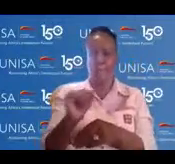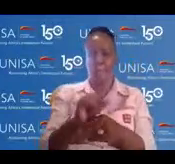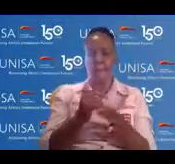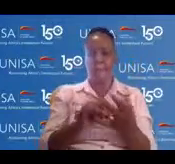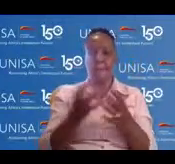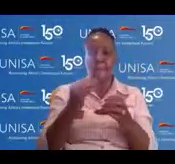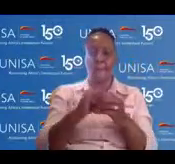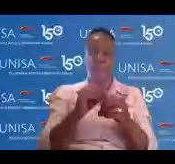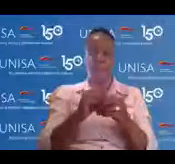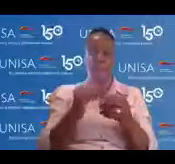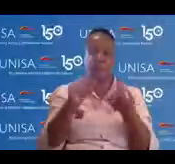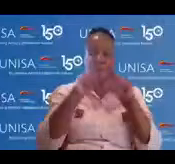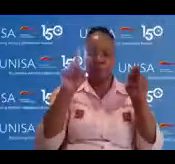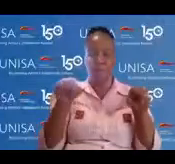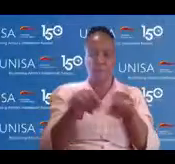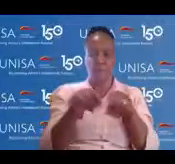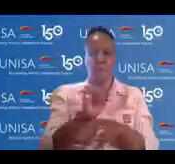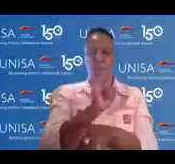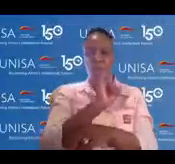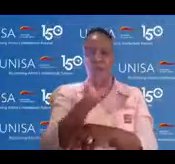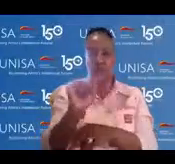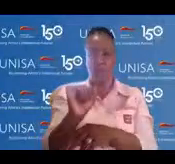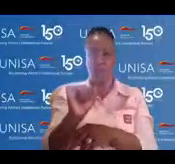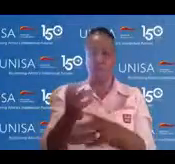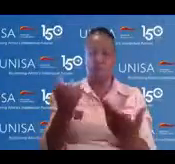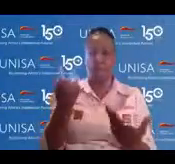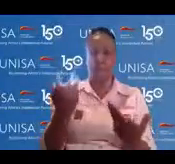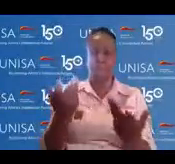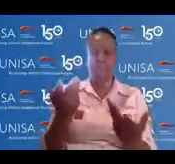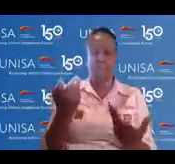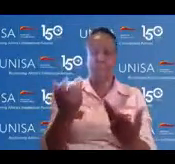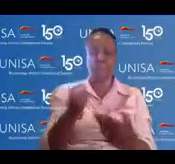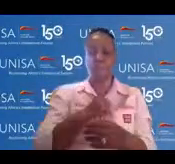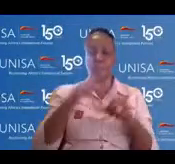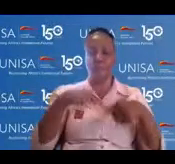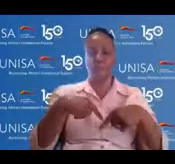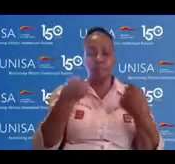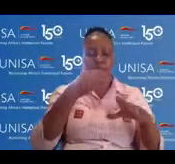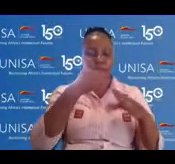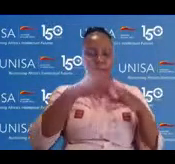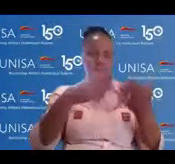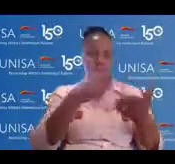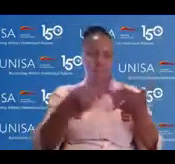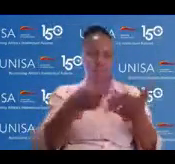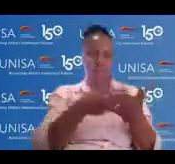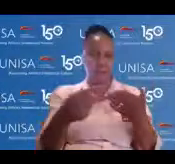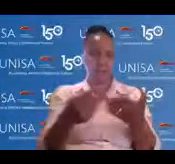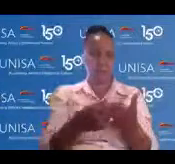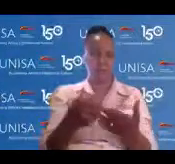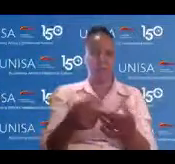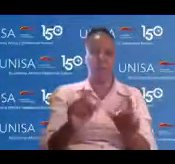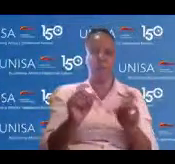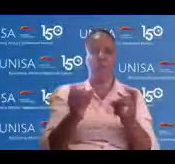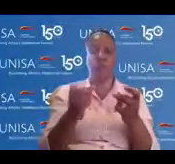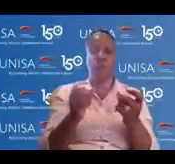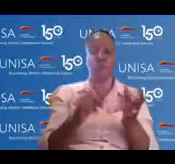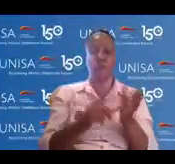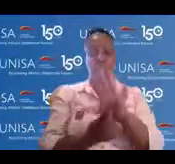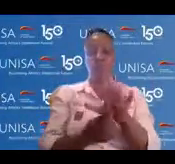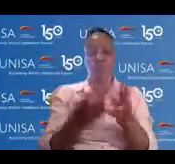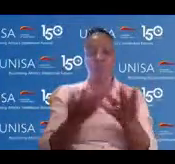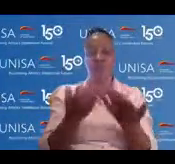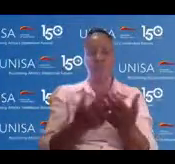in with your MyLife email address. I'm just quickly going to show you. If we go to